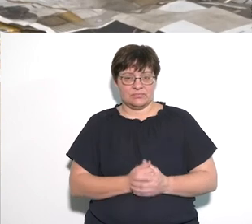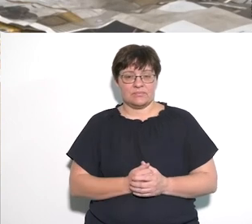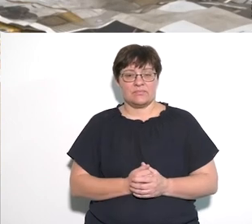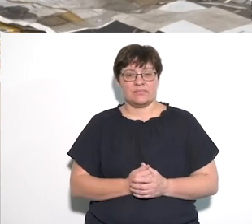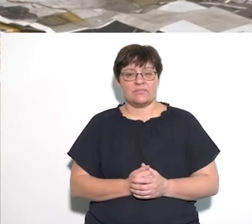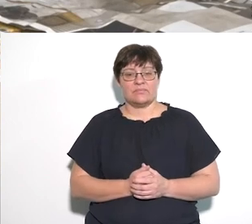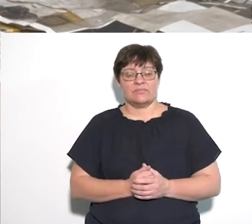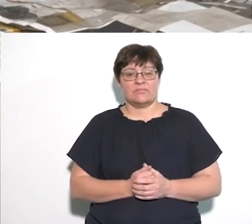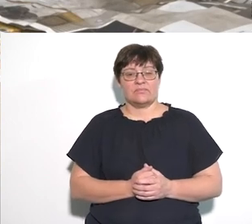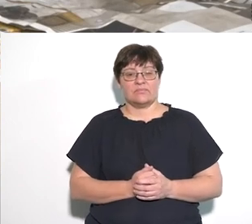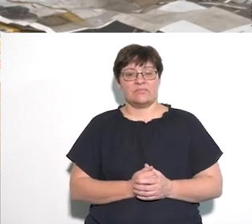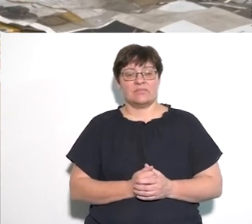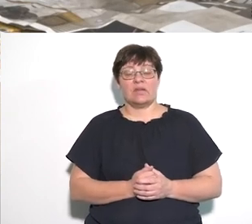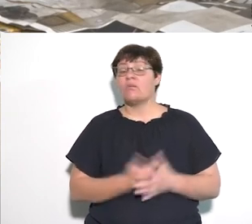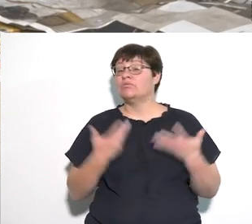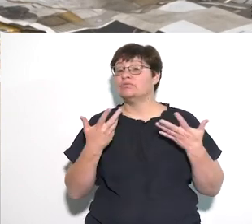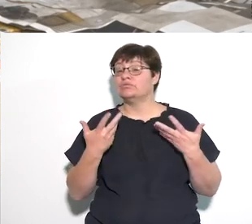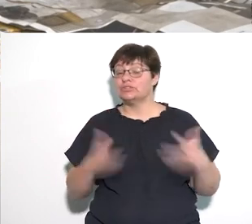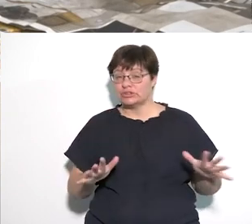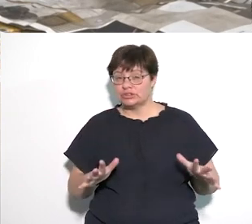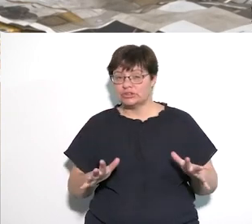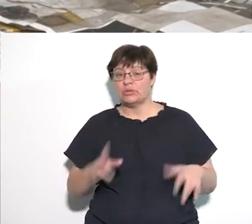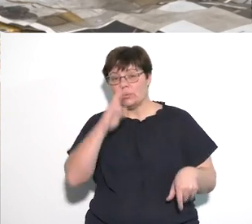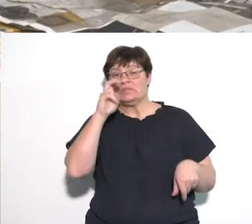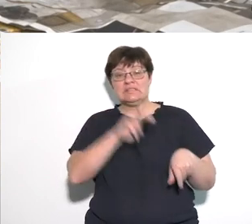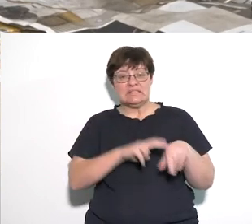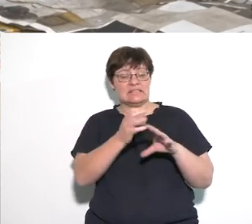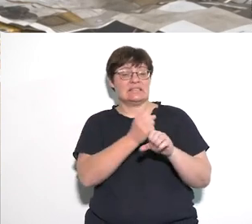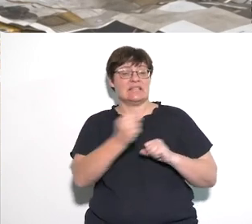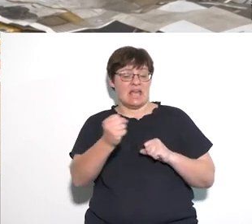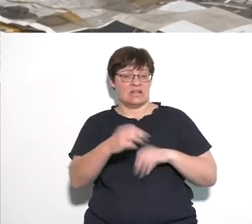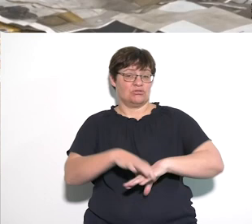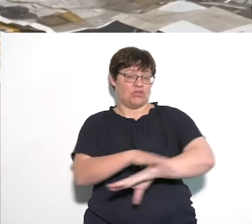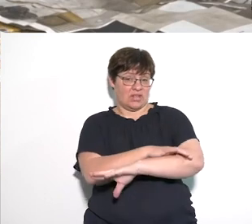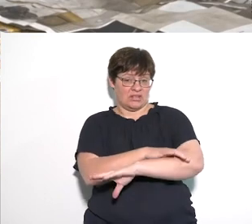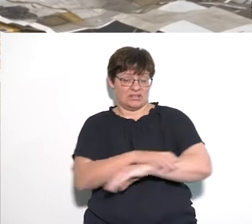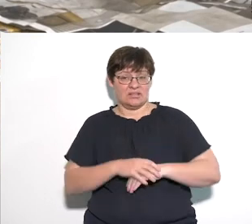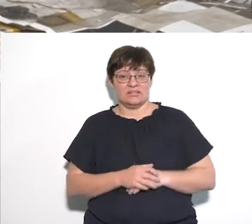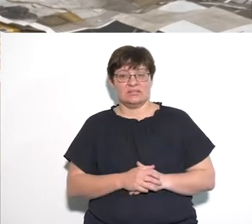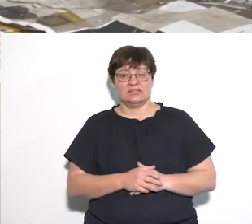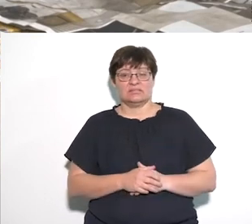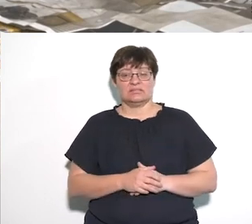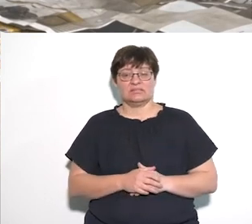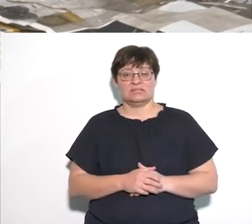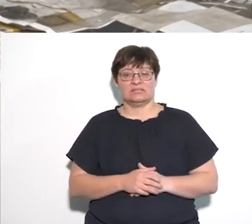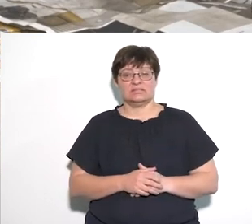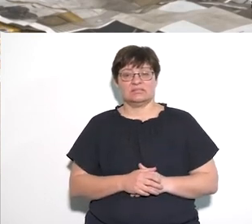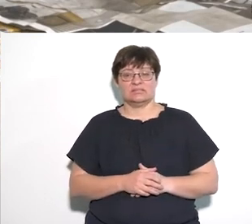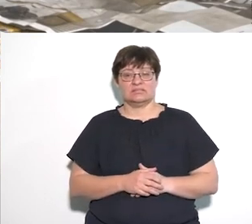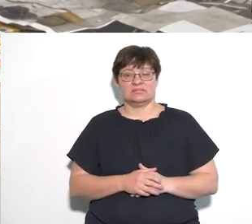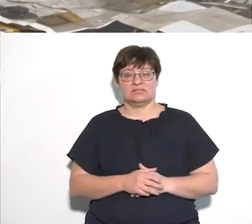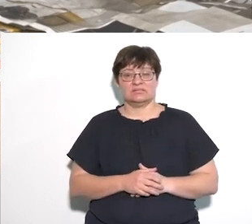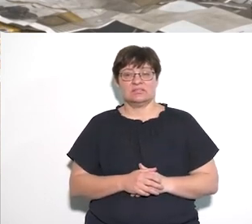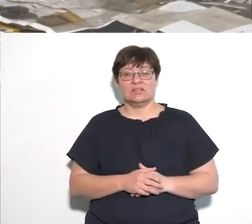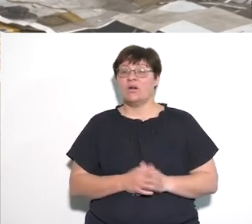end. Once you are done, you then need to tie your stocking like